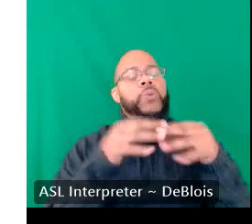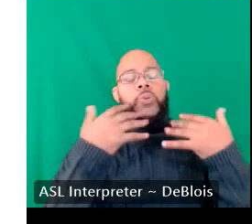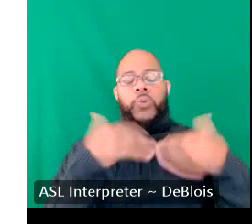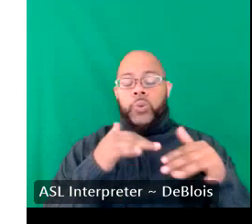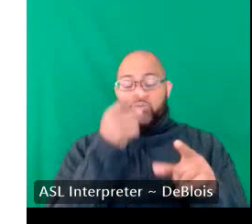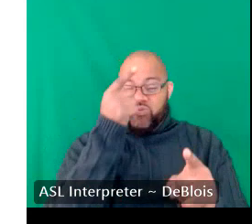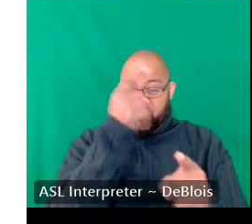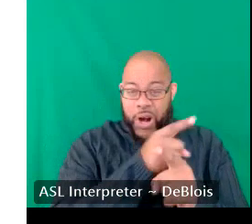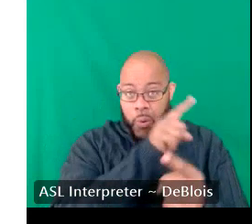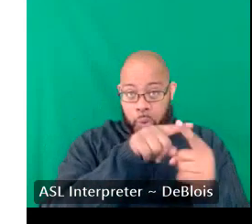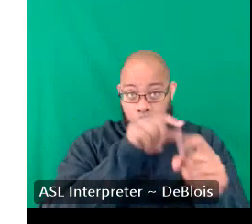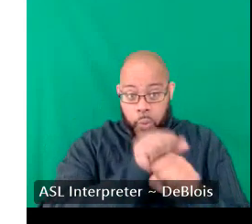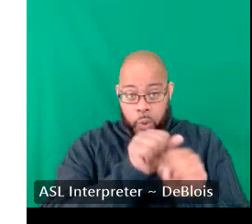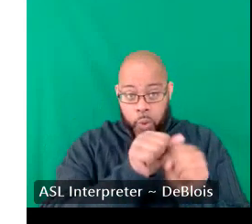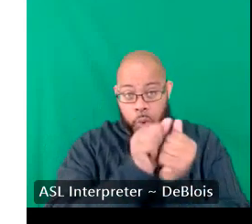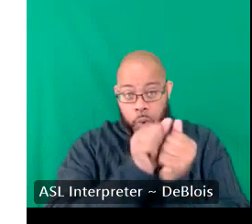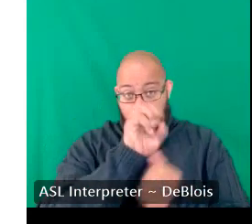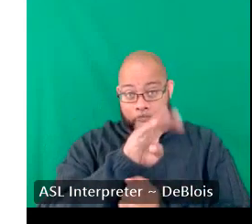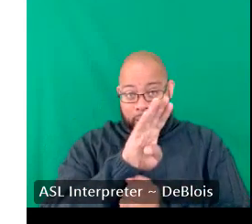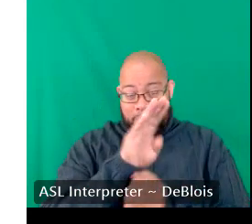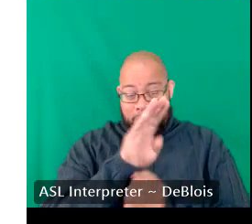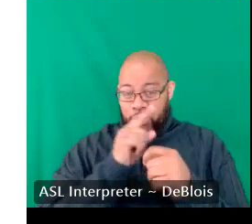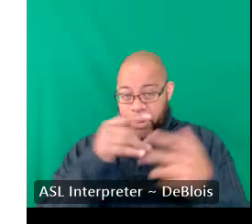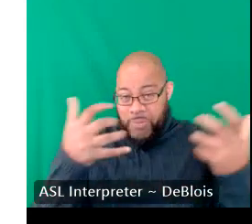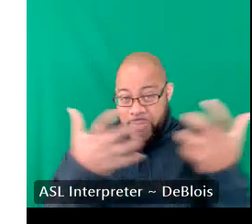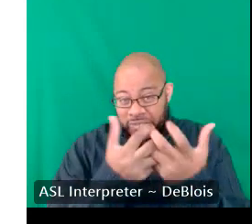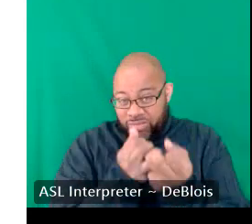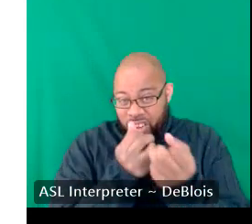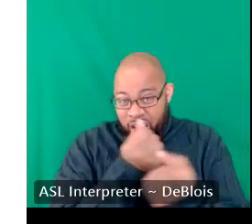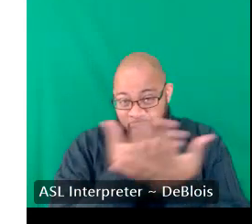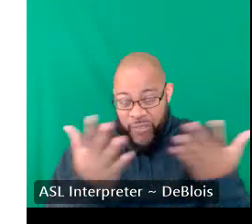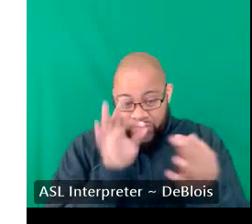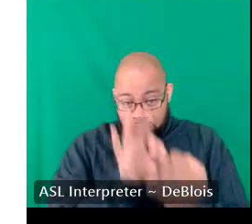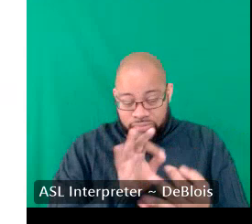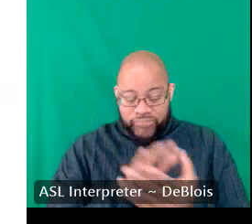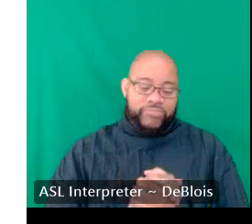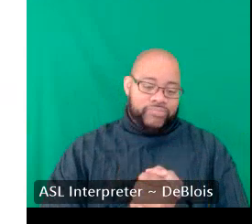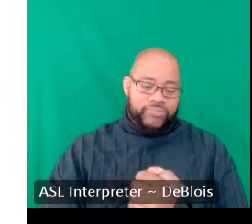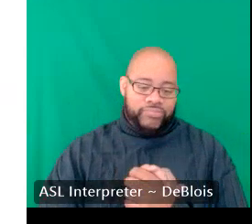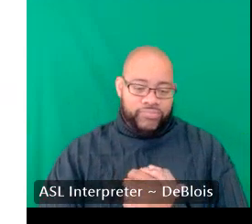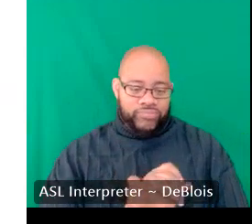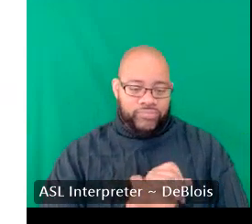when you're working with OMB. And yeah, I think that's it.